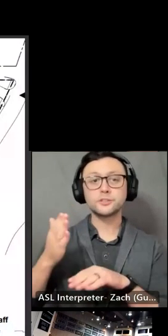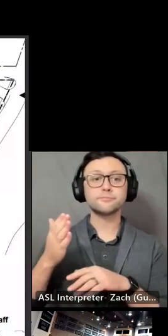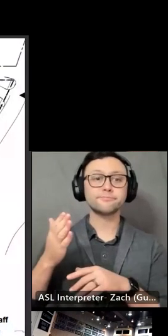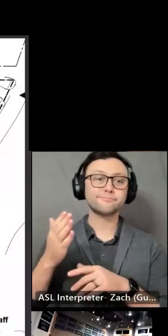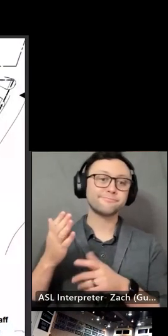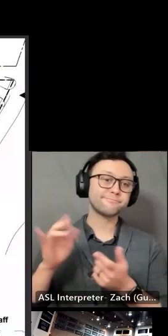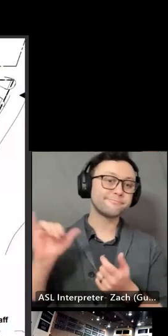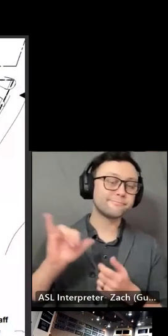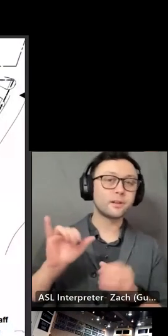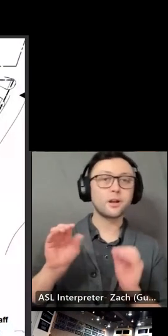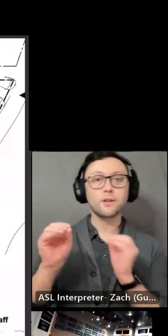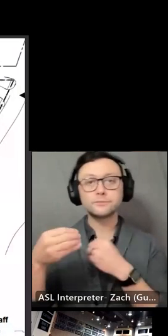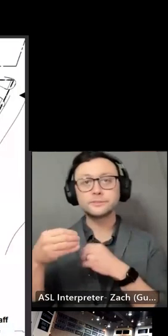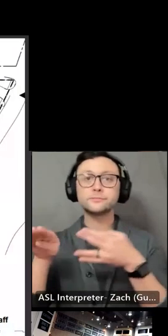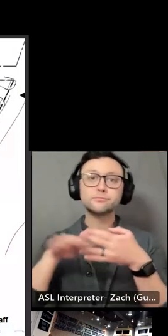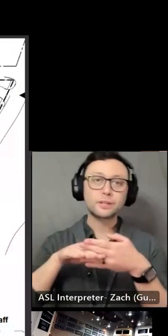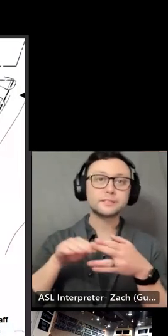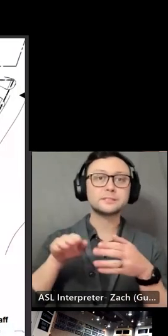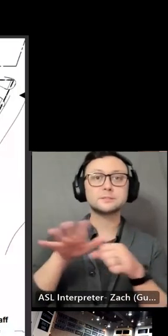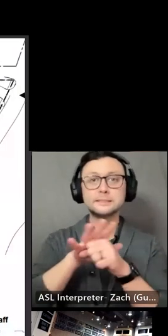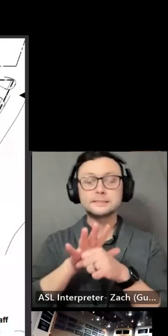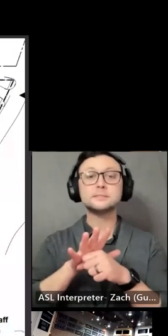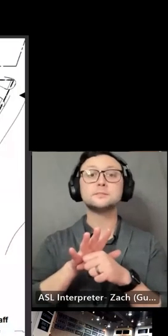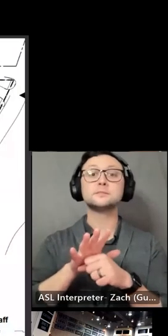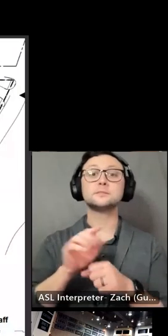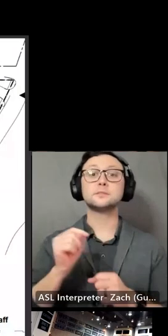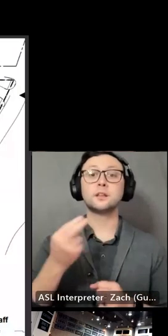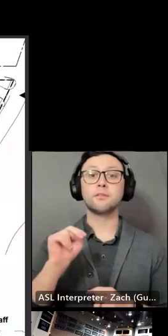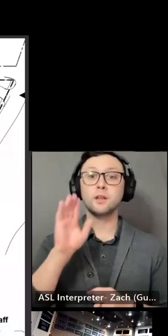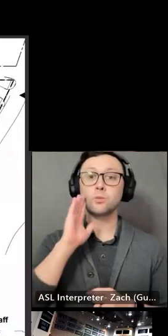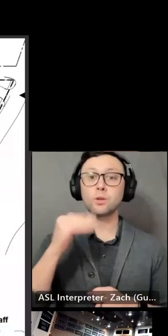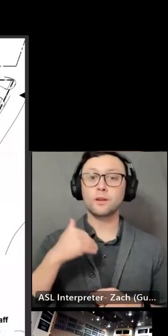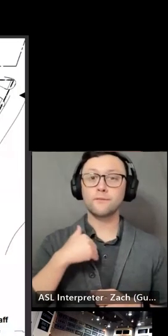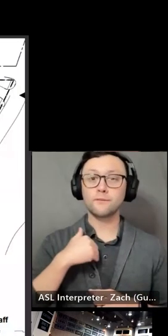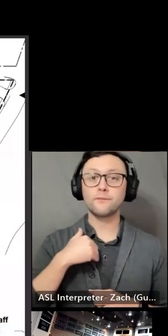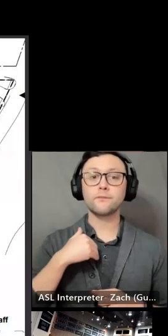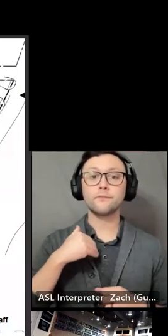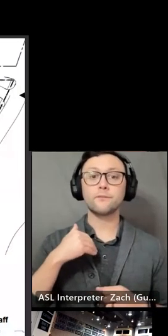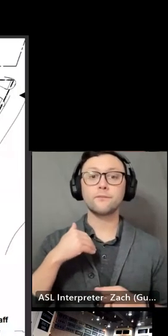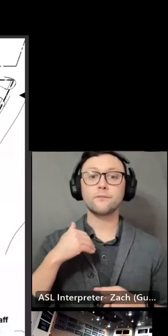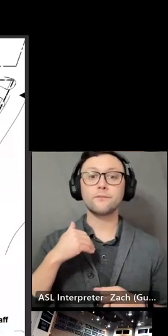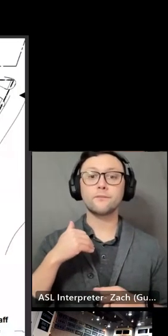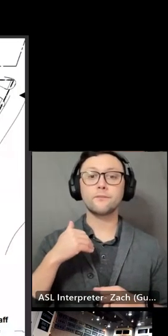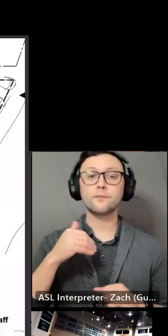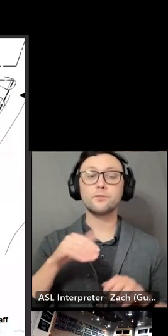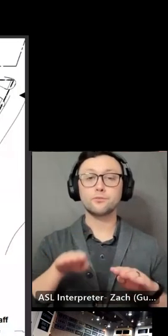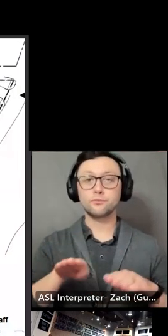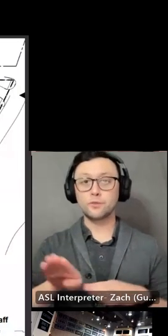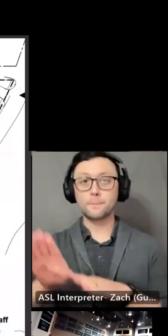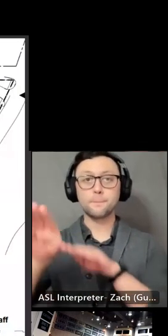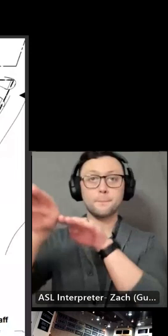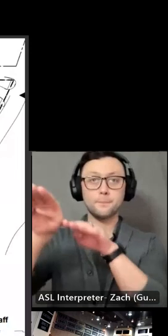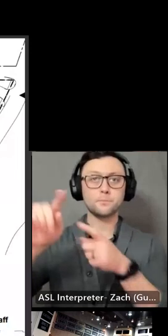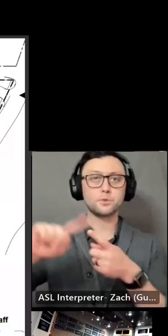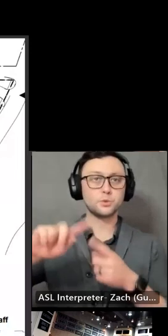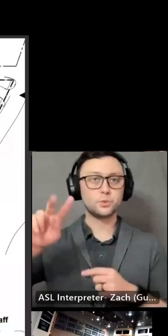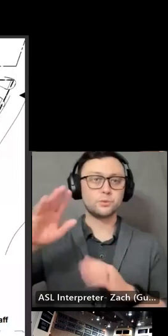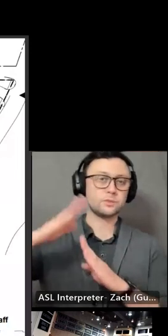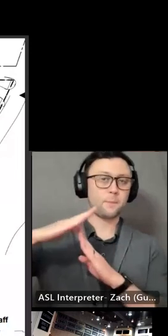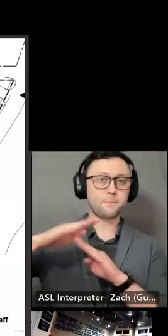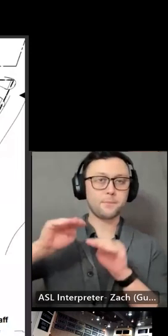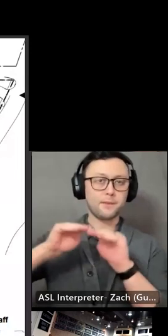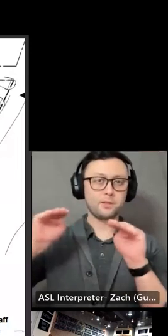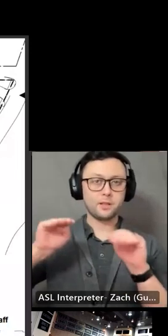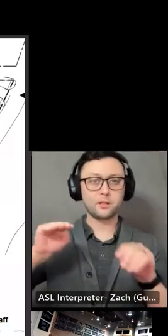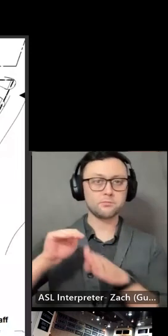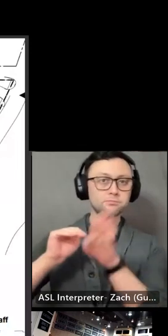and offices, et cetera. And then the northern part of the building, we have the ramp system to get up to the top level. And then